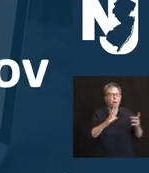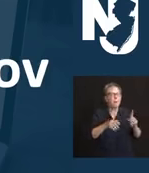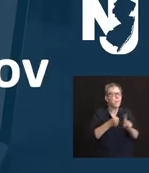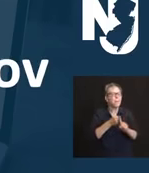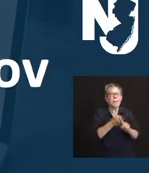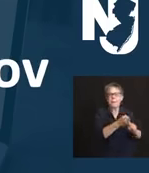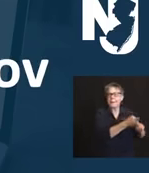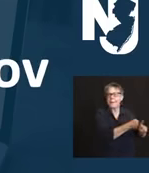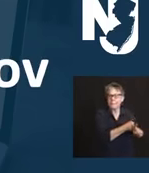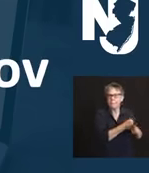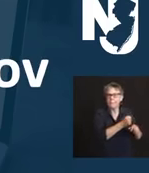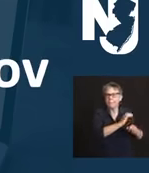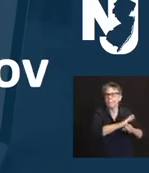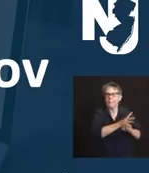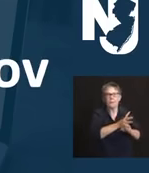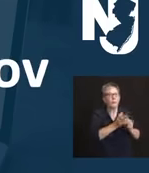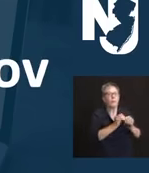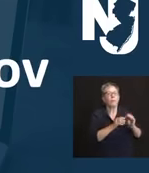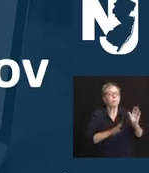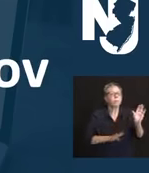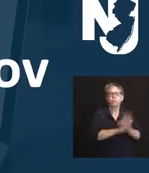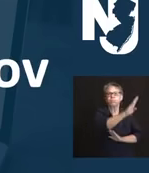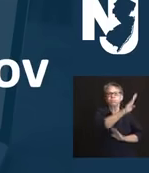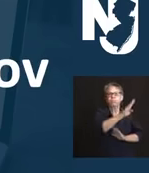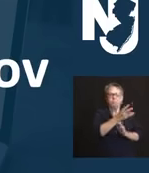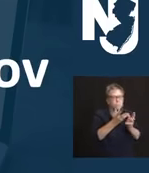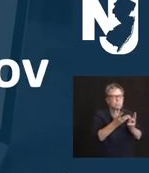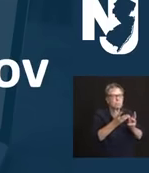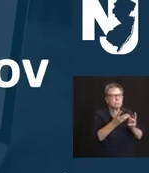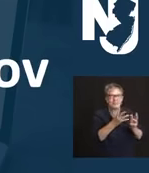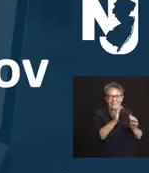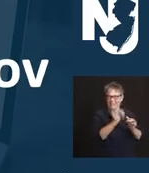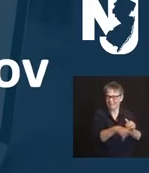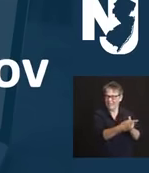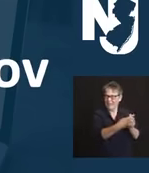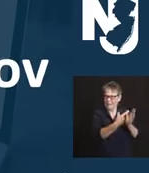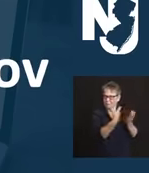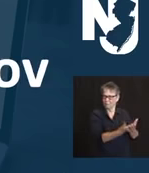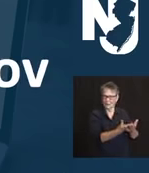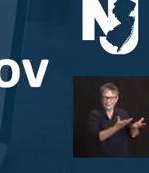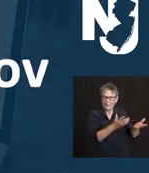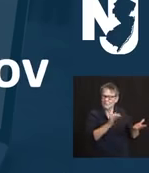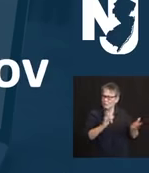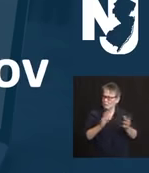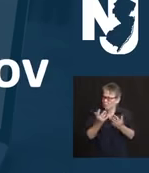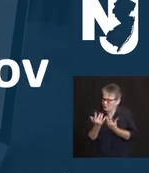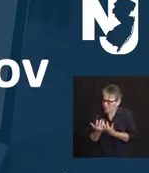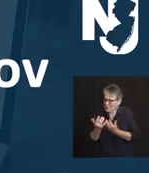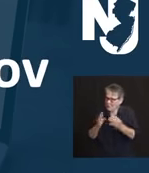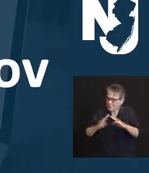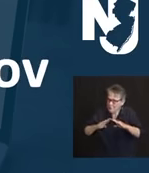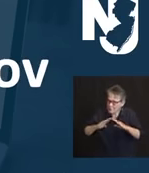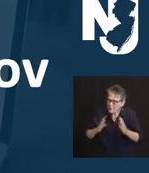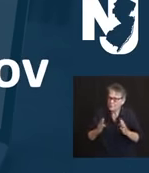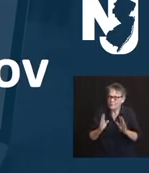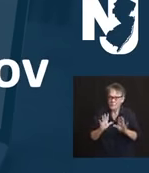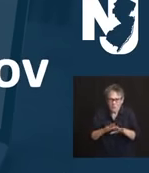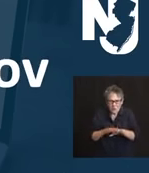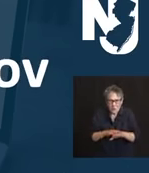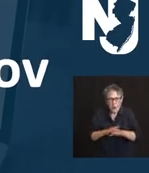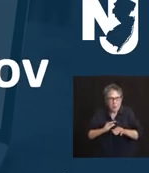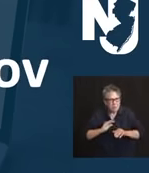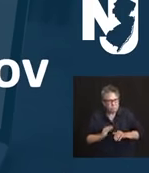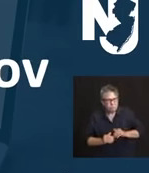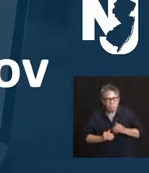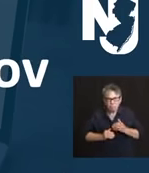too short a period to not heed the lessons of this virus. What we are doing is working. We have shown the